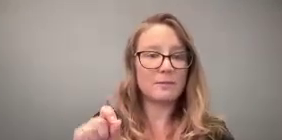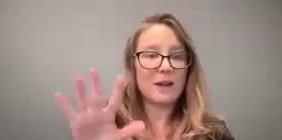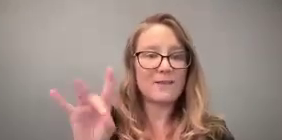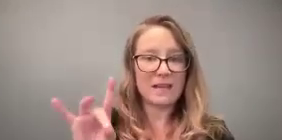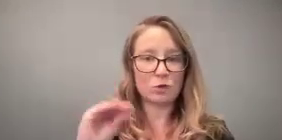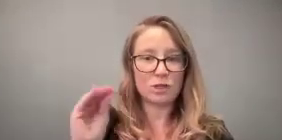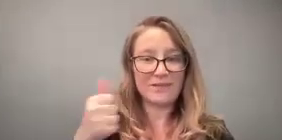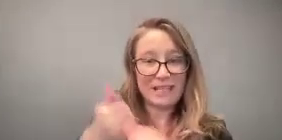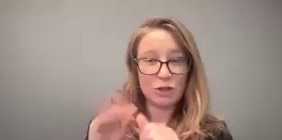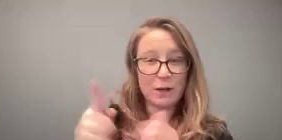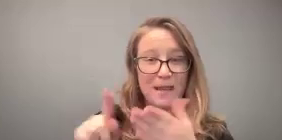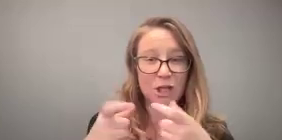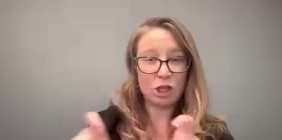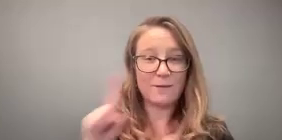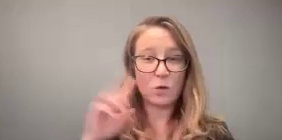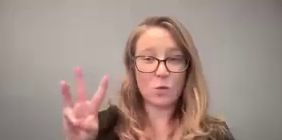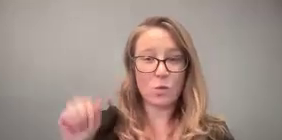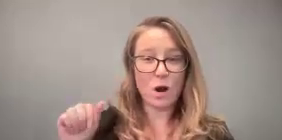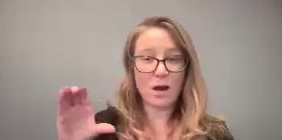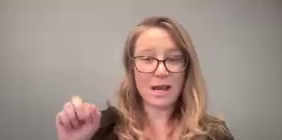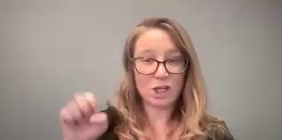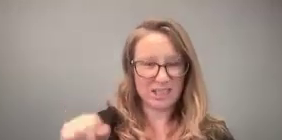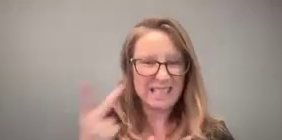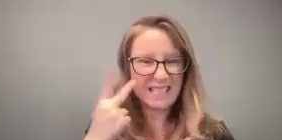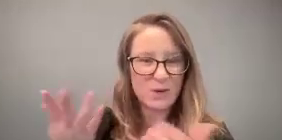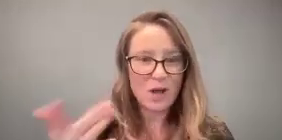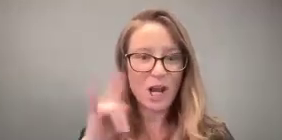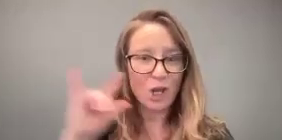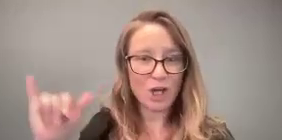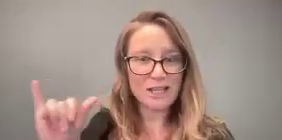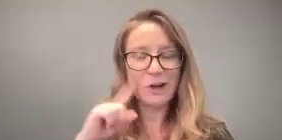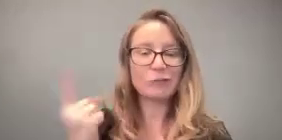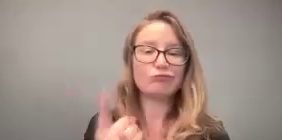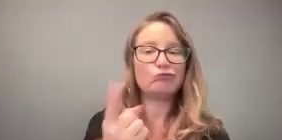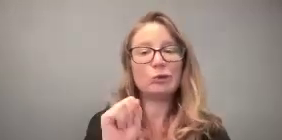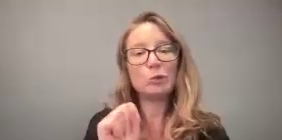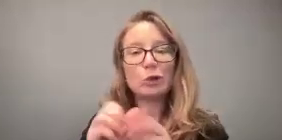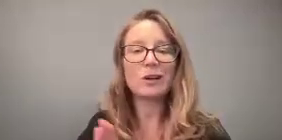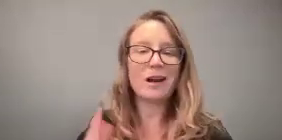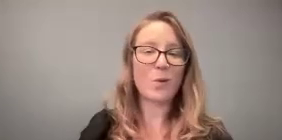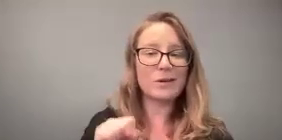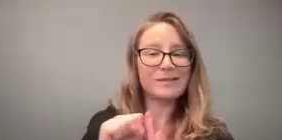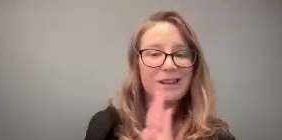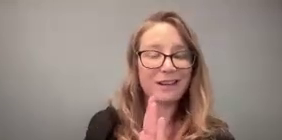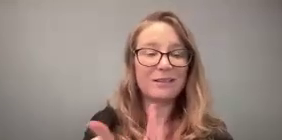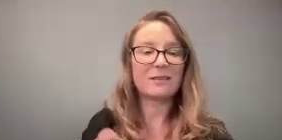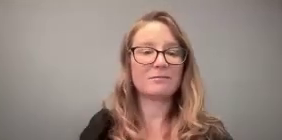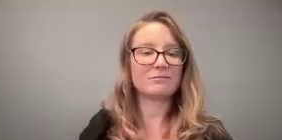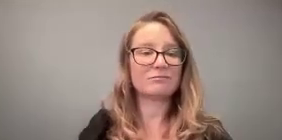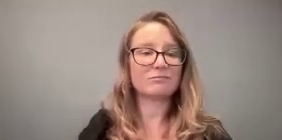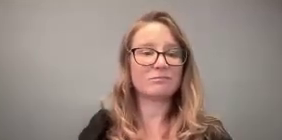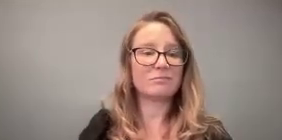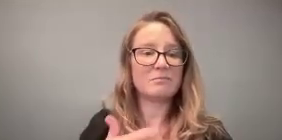paycheck to Walk Cares. So we can see here what that looks like for a typical worker in our state who makes just